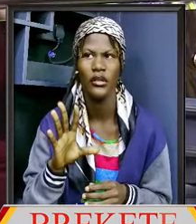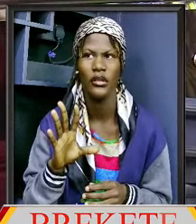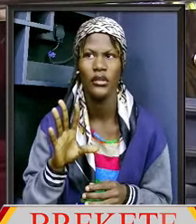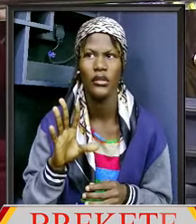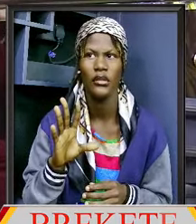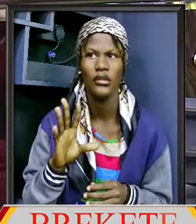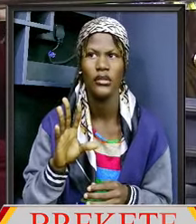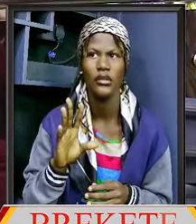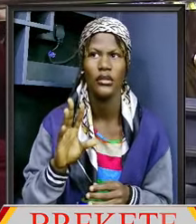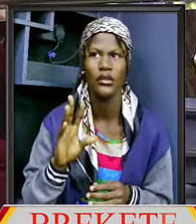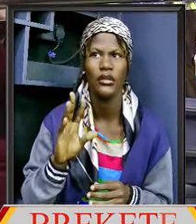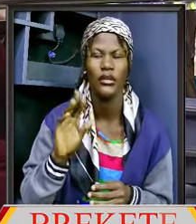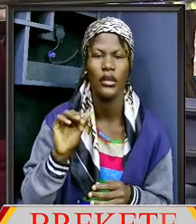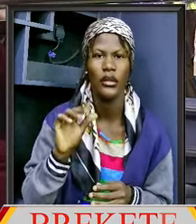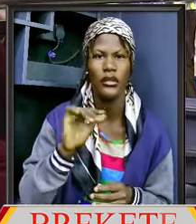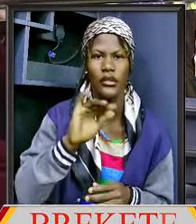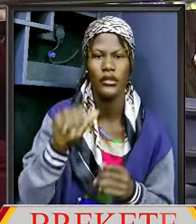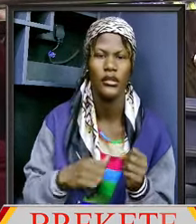19 years.